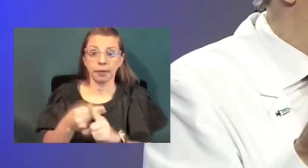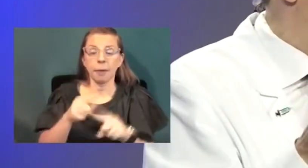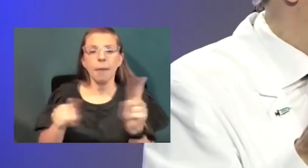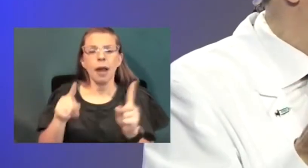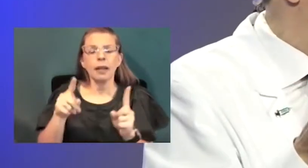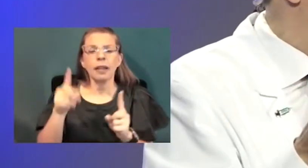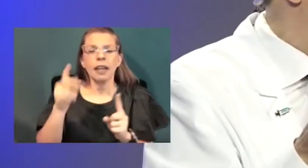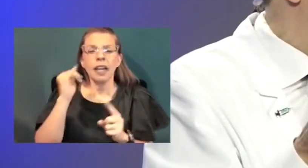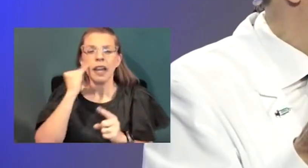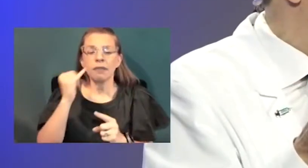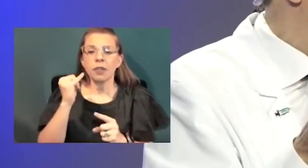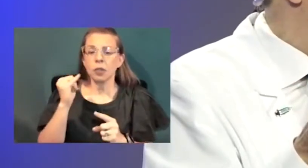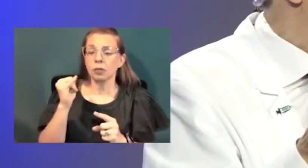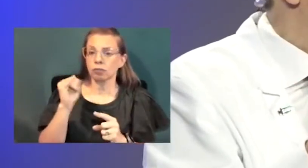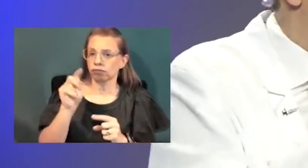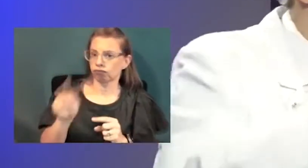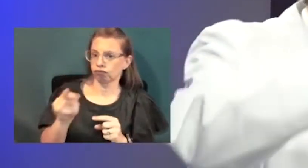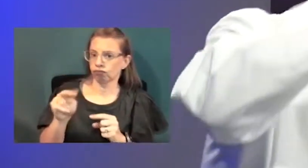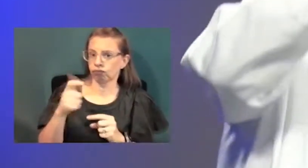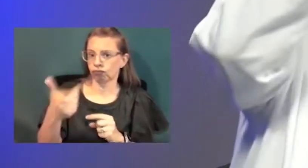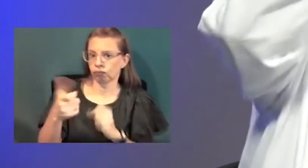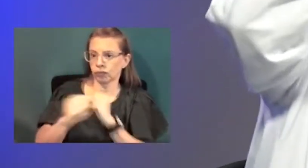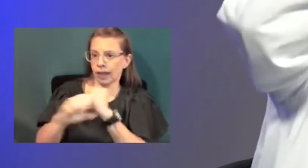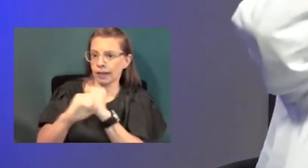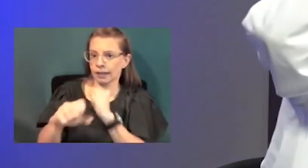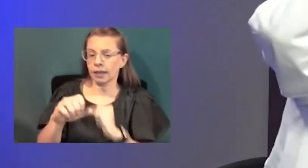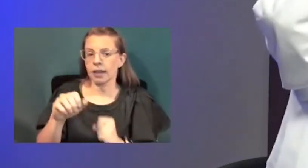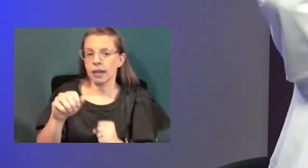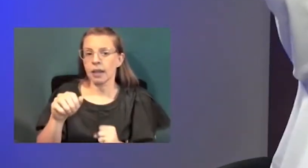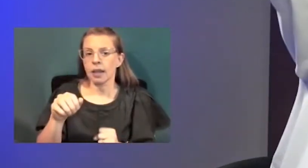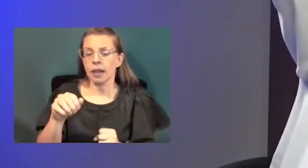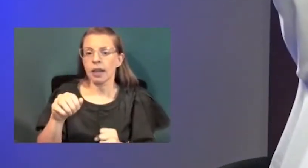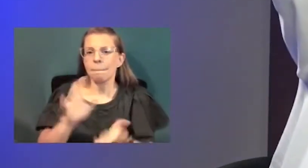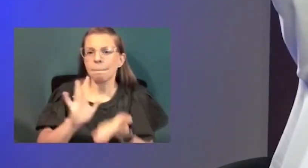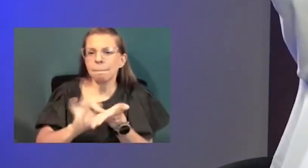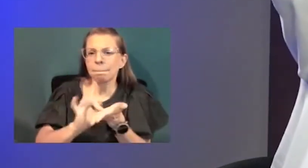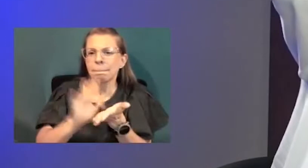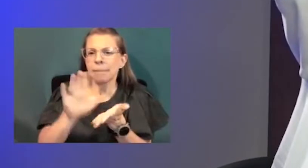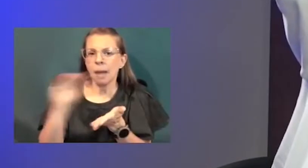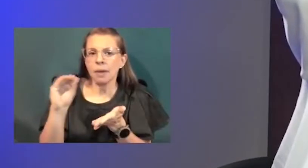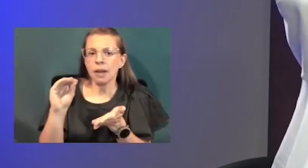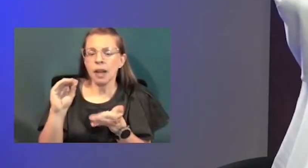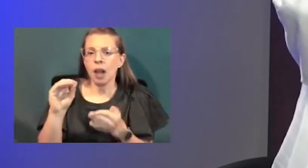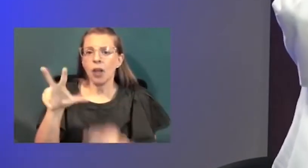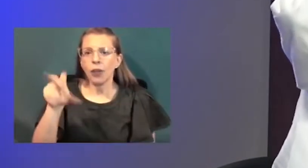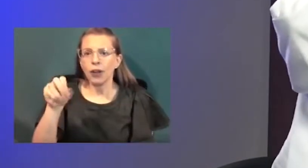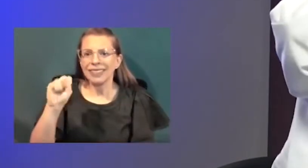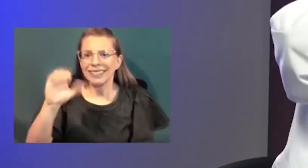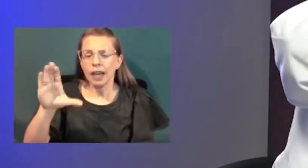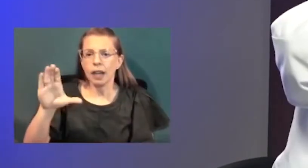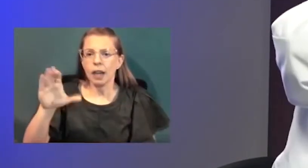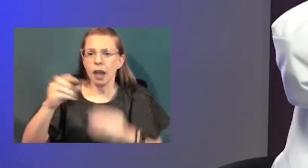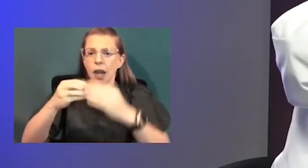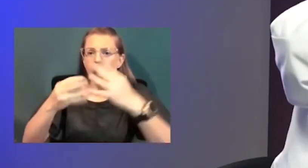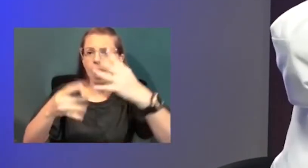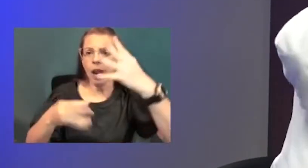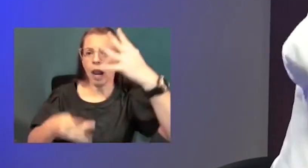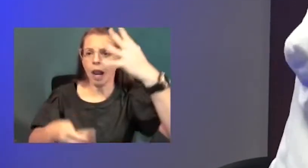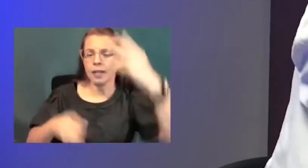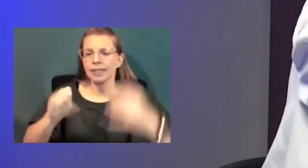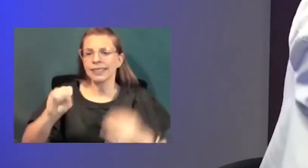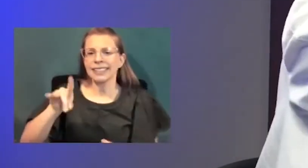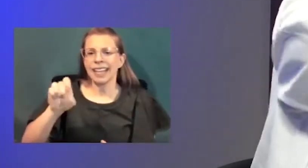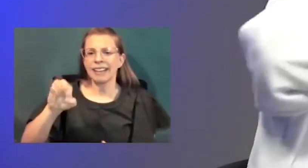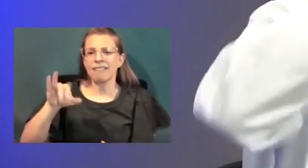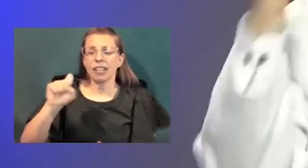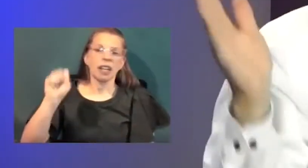drug company ads that are out there, right? And you think, they how wonderful. Then they got to spend the next 30 seconds scrolling through all their side effects, which they go through very rapidly,